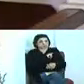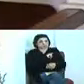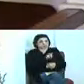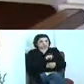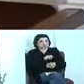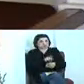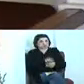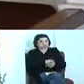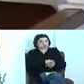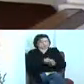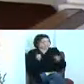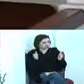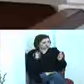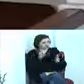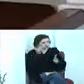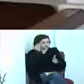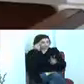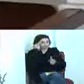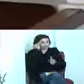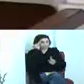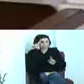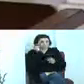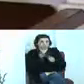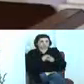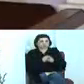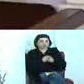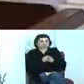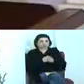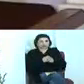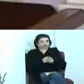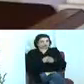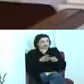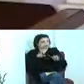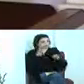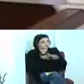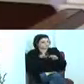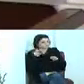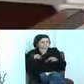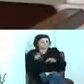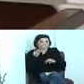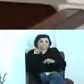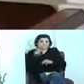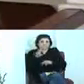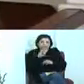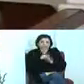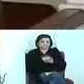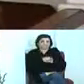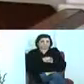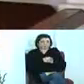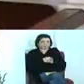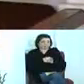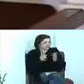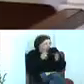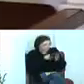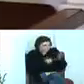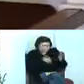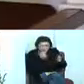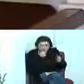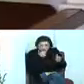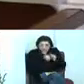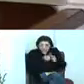know we older. We sit at that television and we say, what's wrong with these